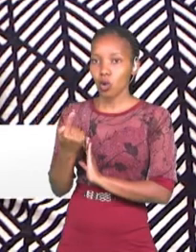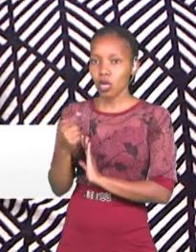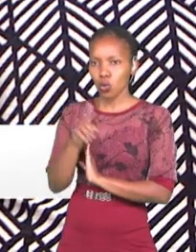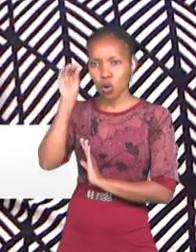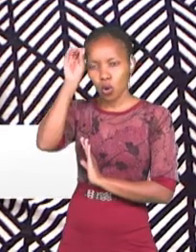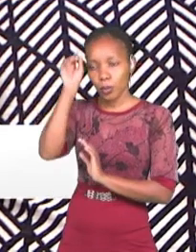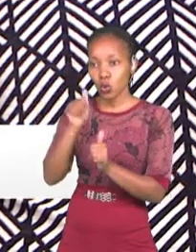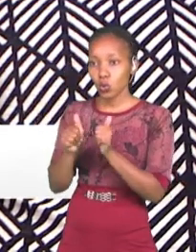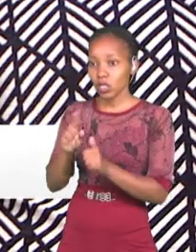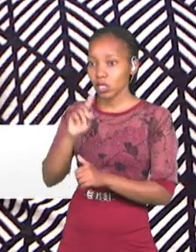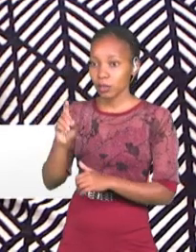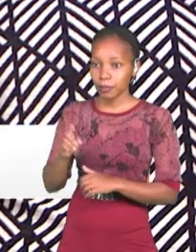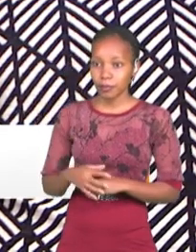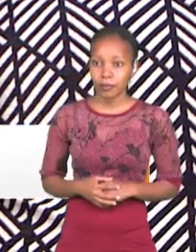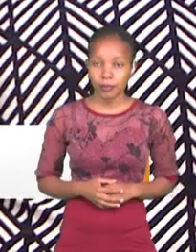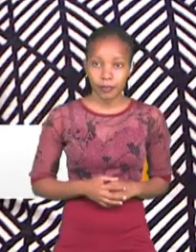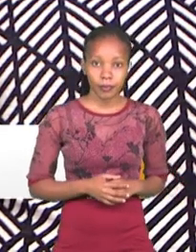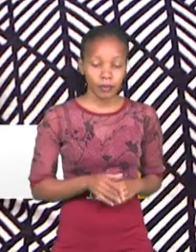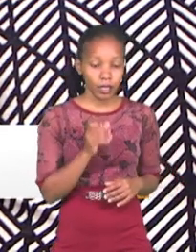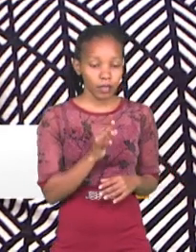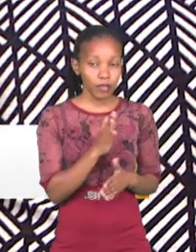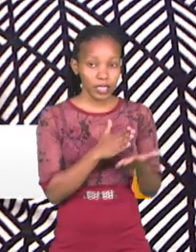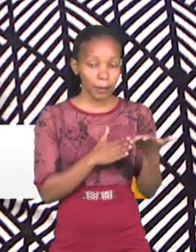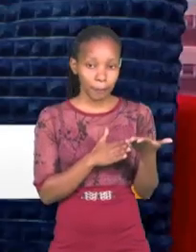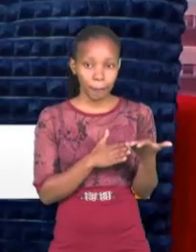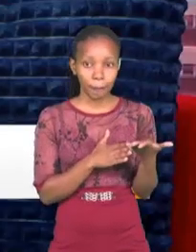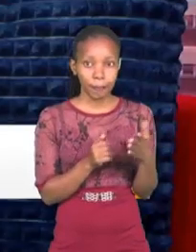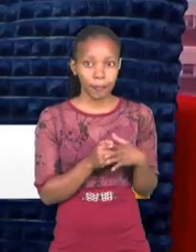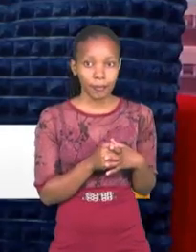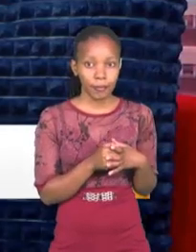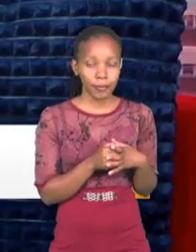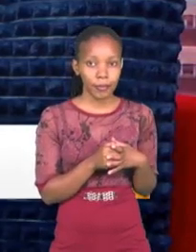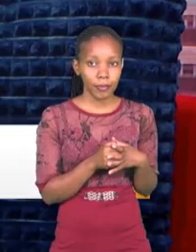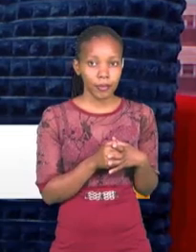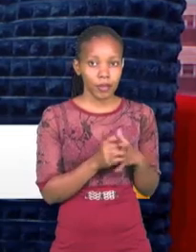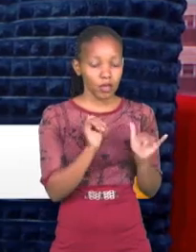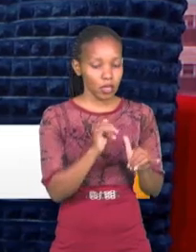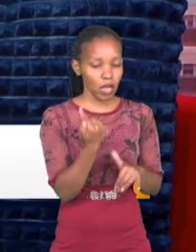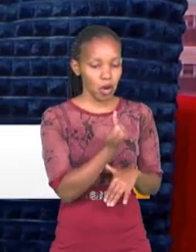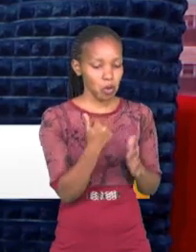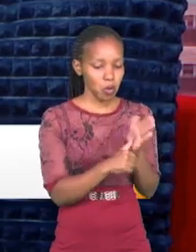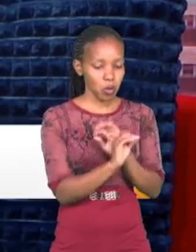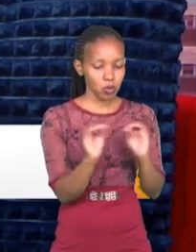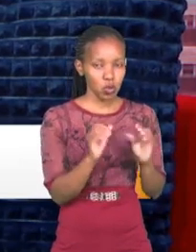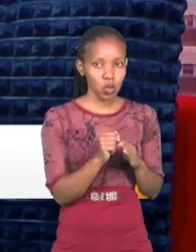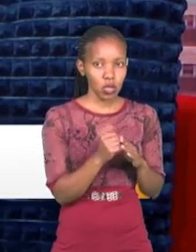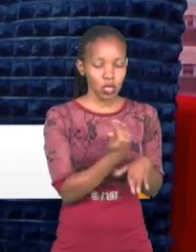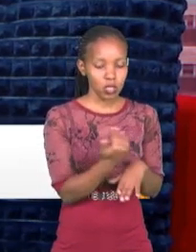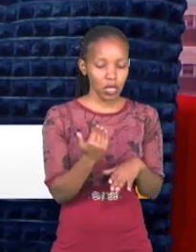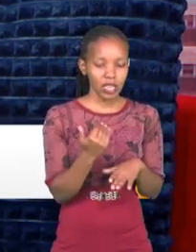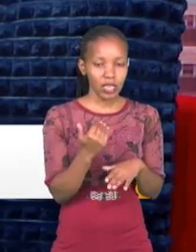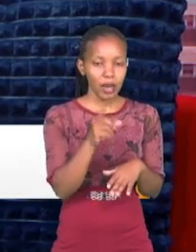opinion on this? Maybe if some want to be remain alone, it's okay. Otherwise, child needs care of